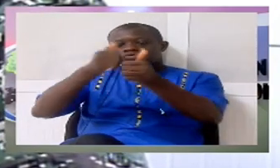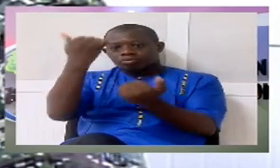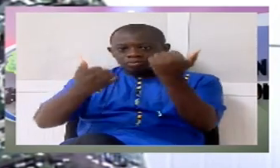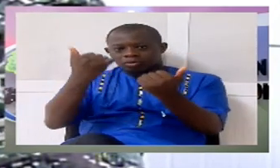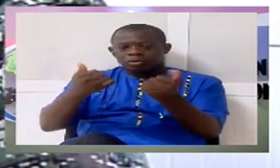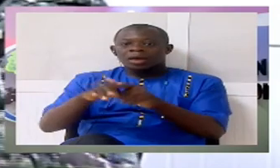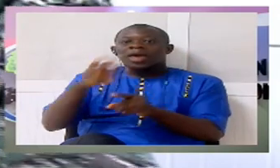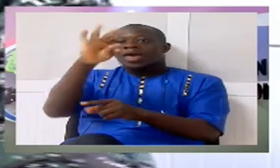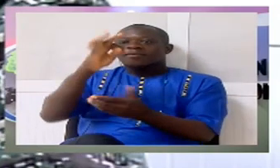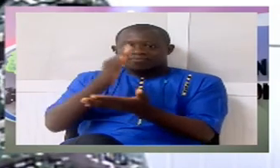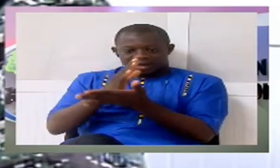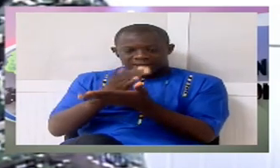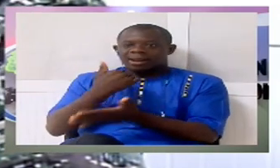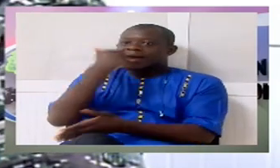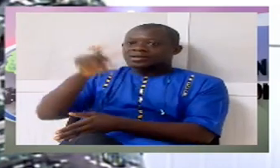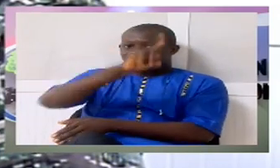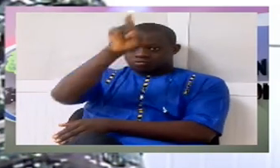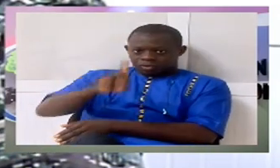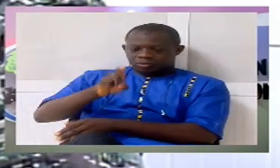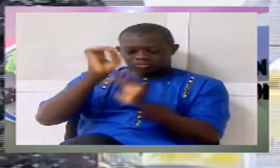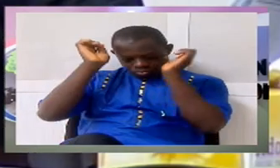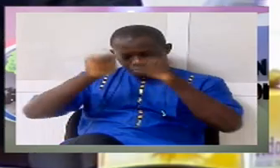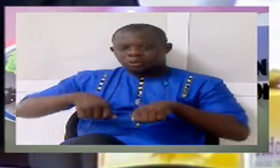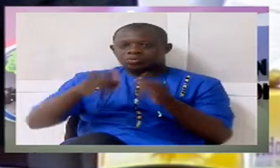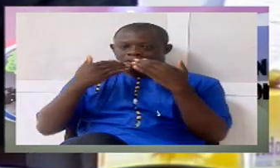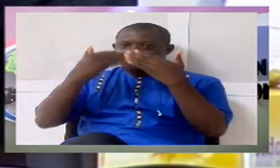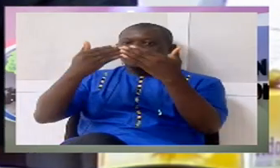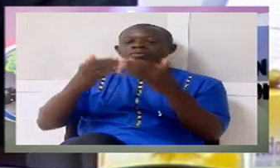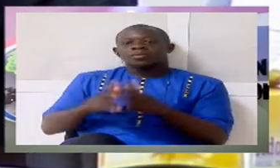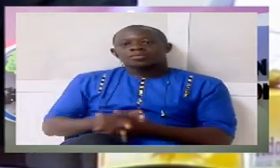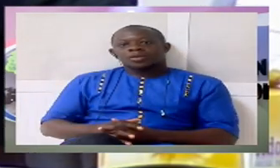questioned on the issue of the convoys. If I was asked,